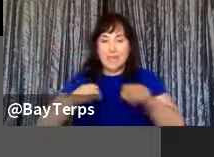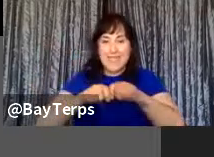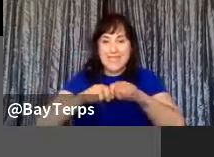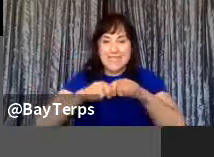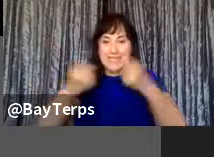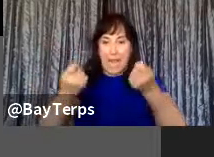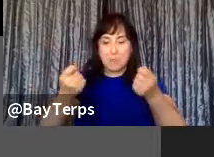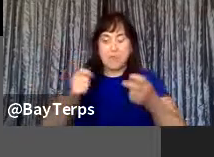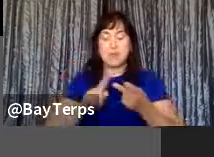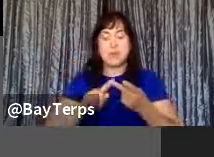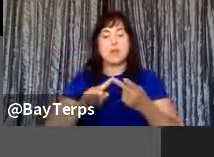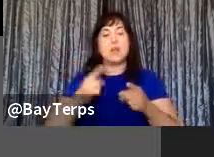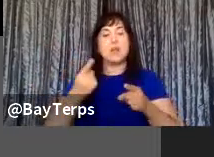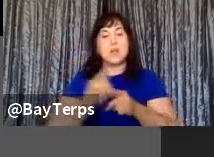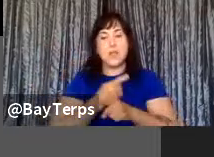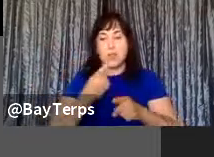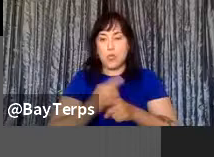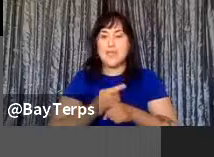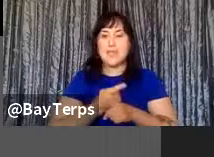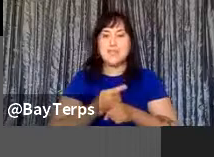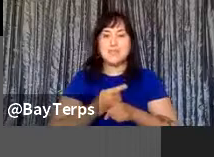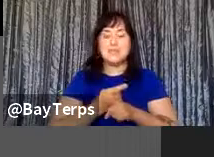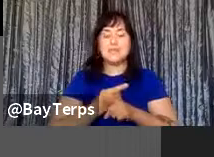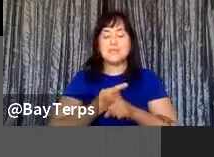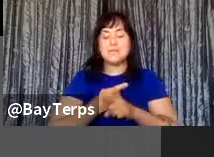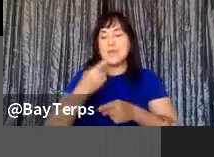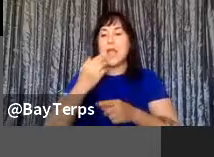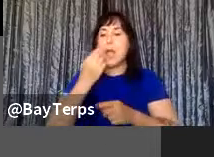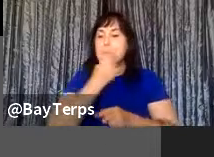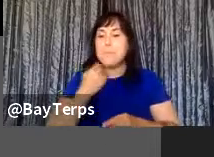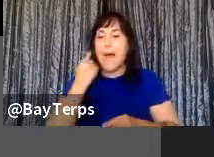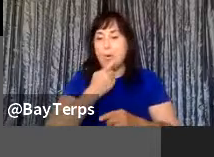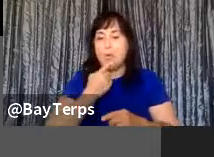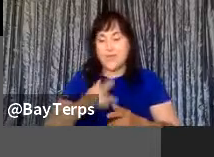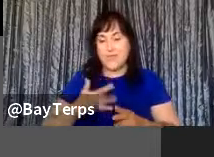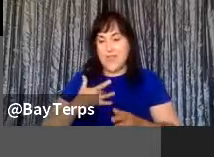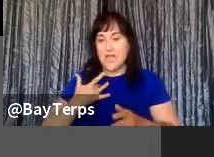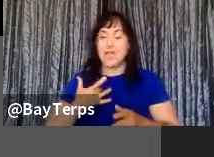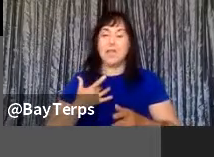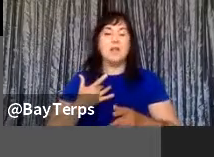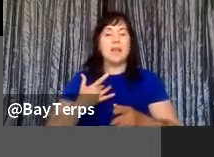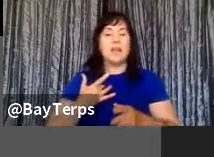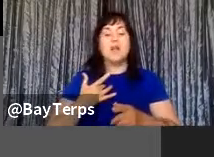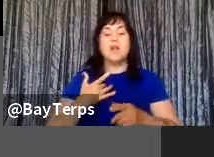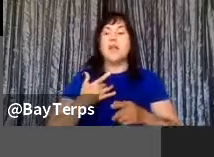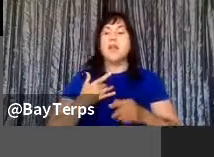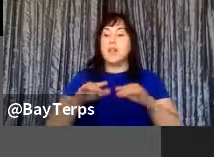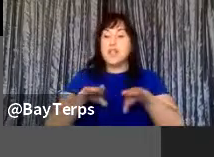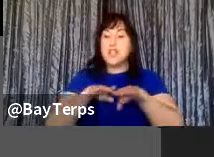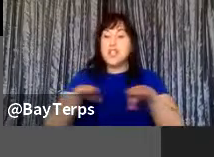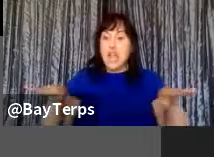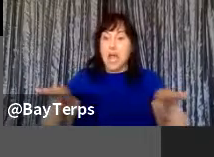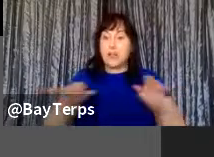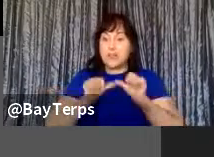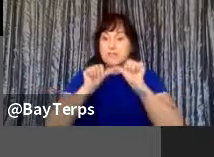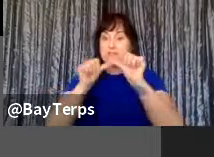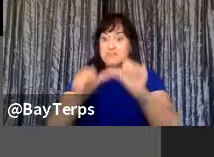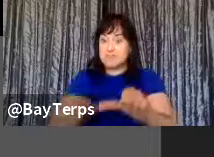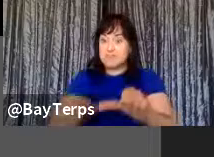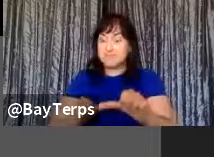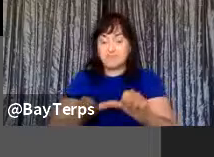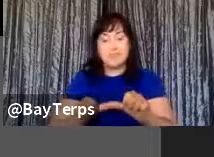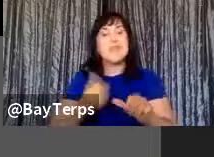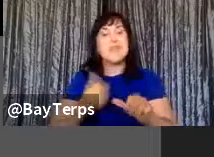the proper temper. We know that we're going to get the mouthfeel, all of the things, even the shelf stability is going to be much better in this tempered